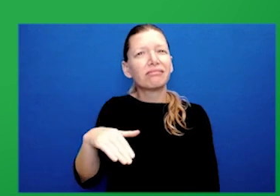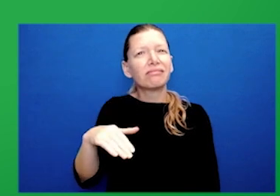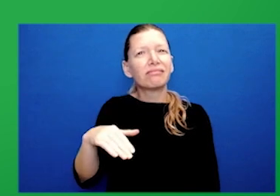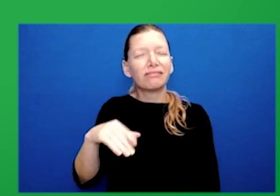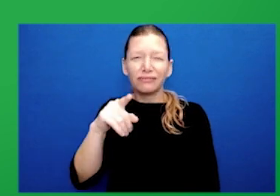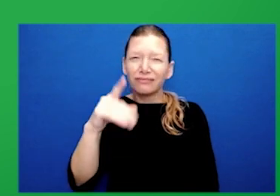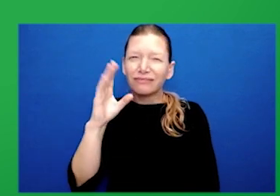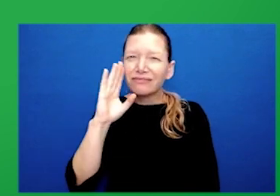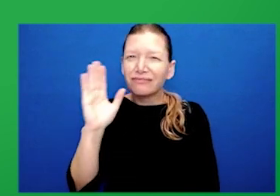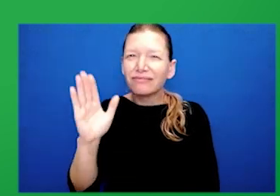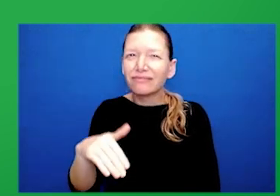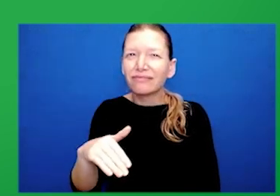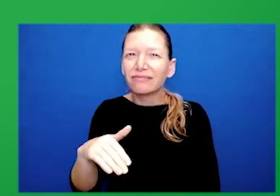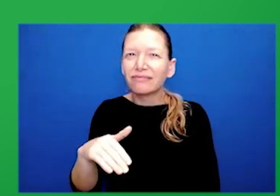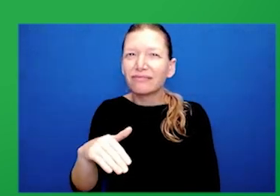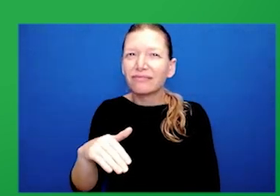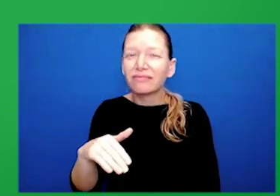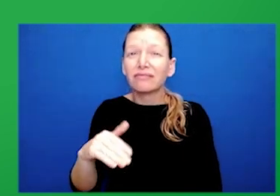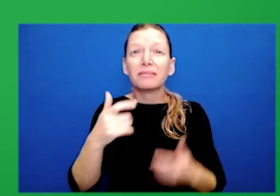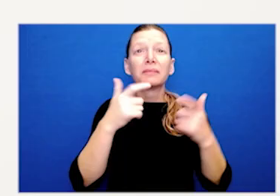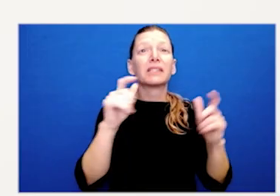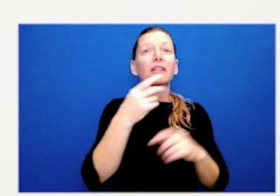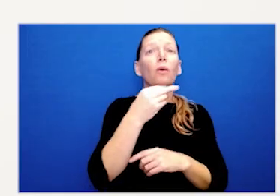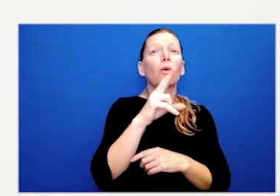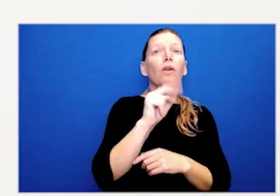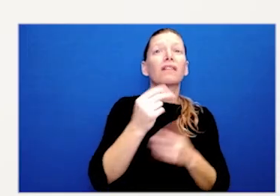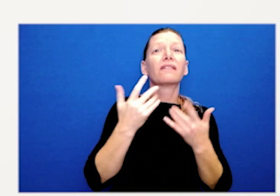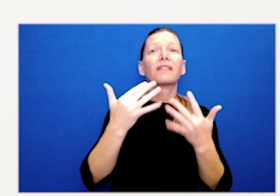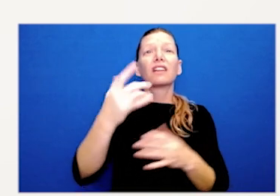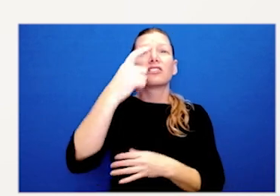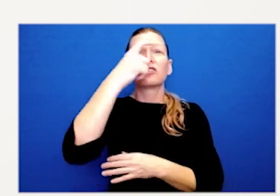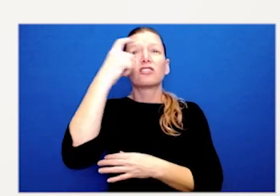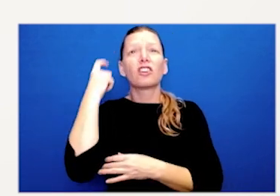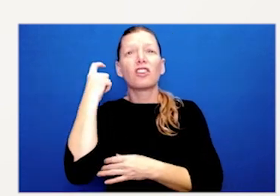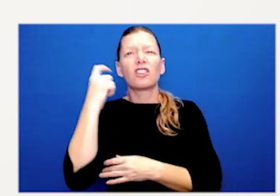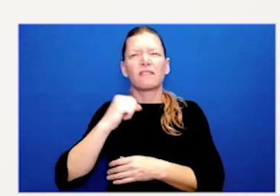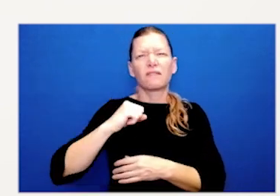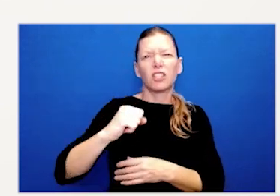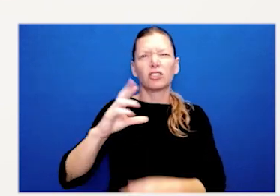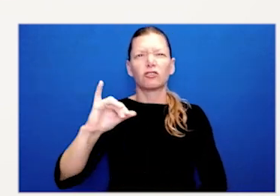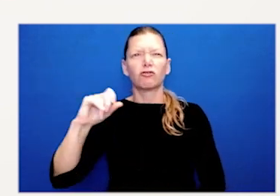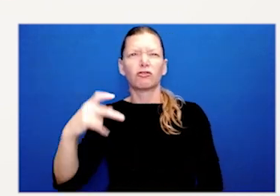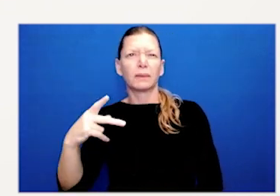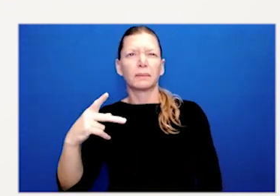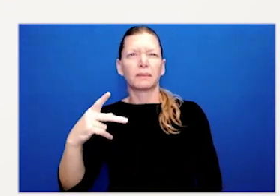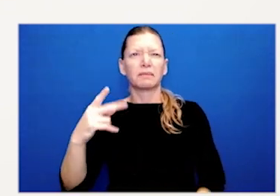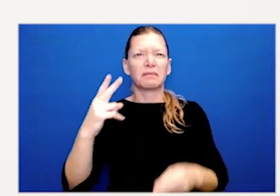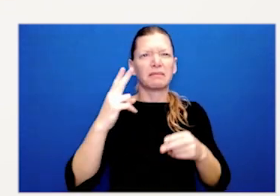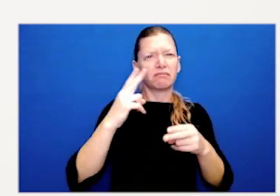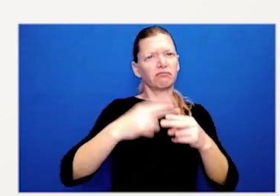I know, and you know, that big horn fire scar and fierce